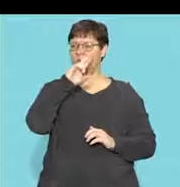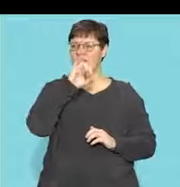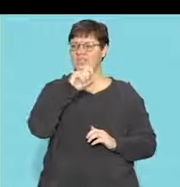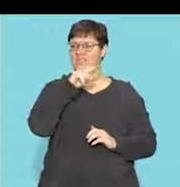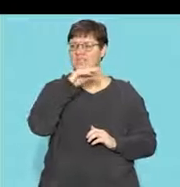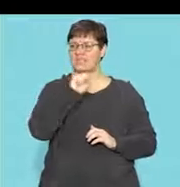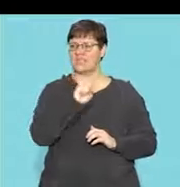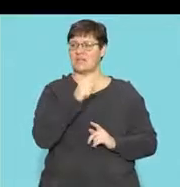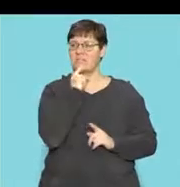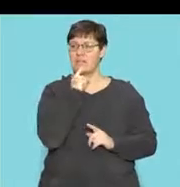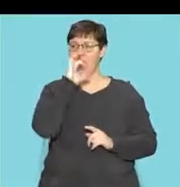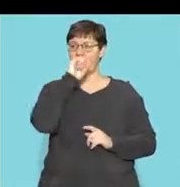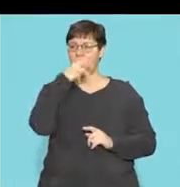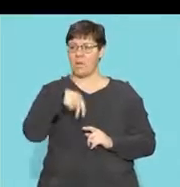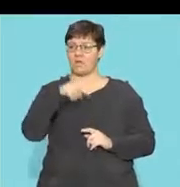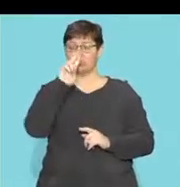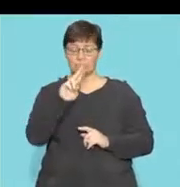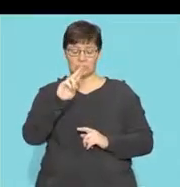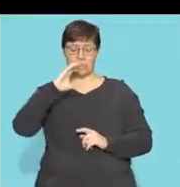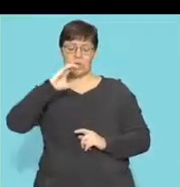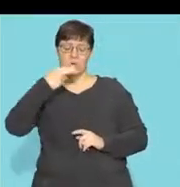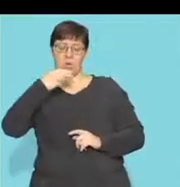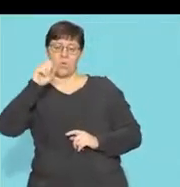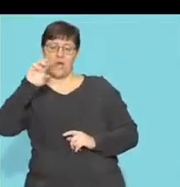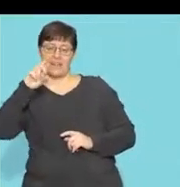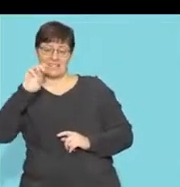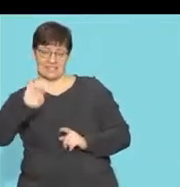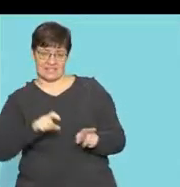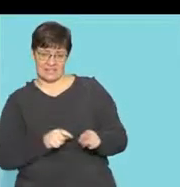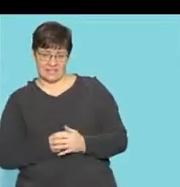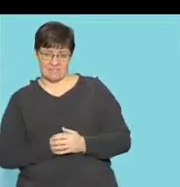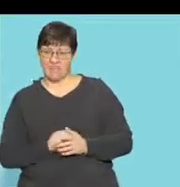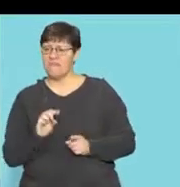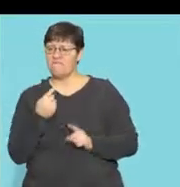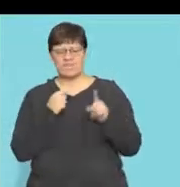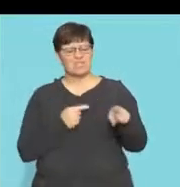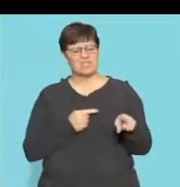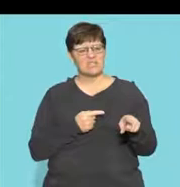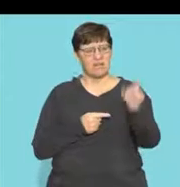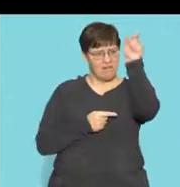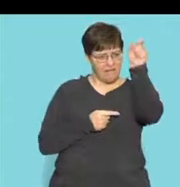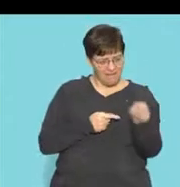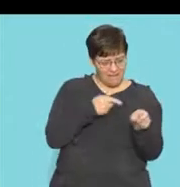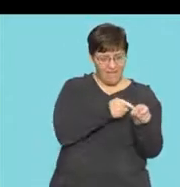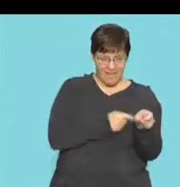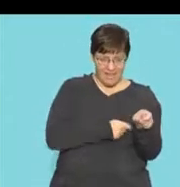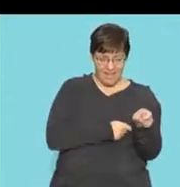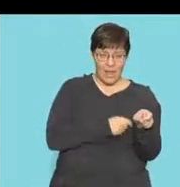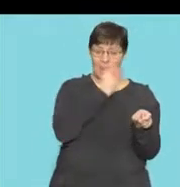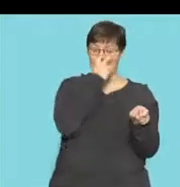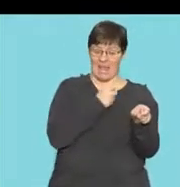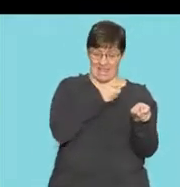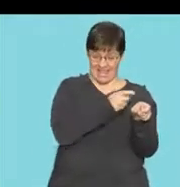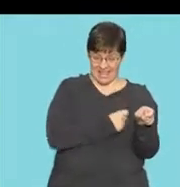chloride? Well, if I look at it, the first thing that stands out is on this graphite electrode, you'll see it's